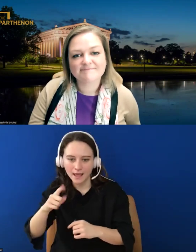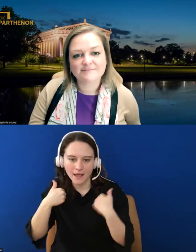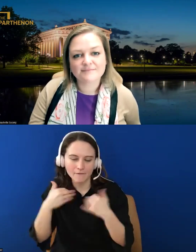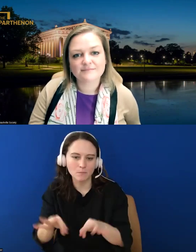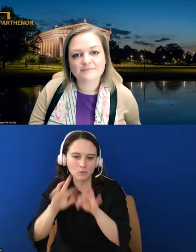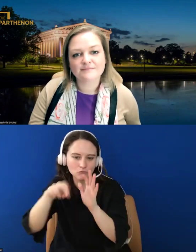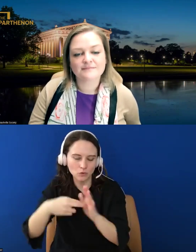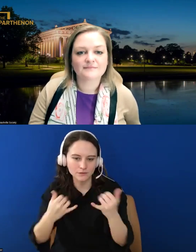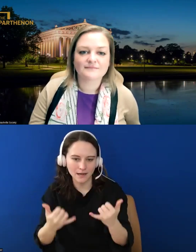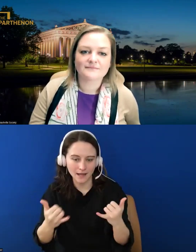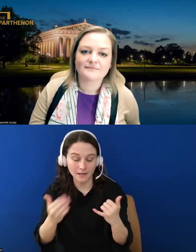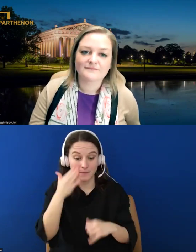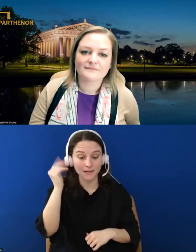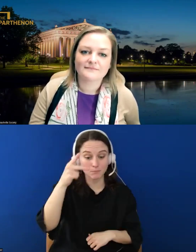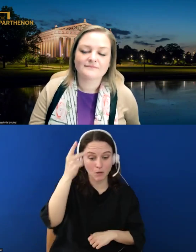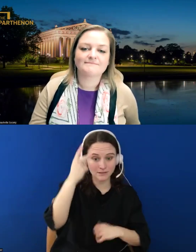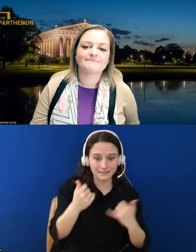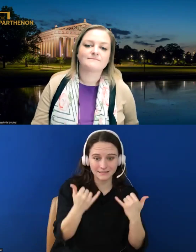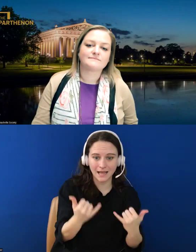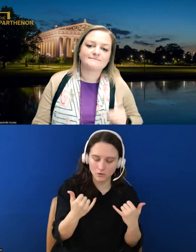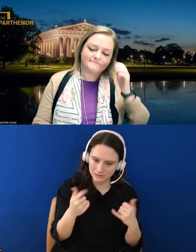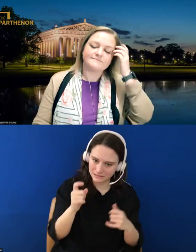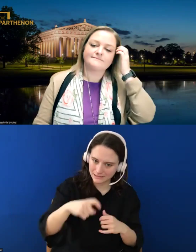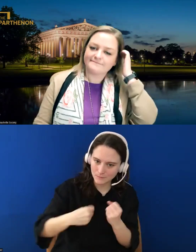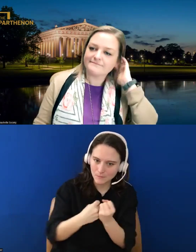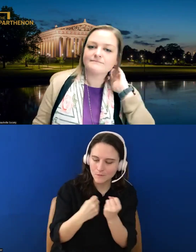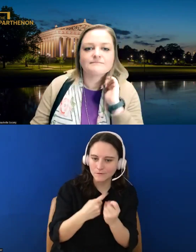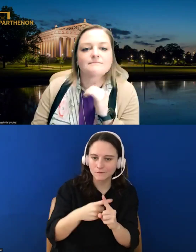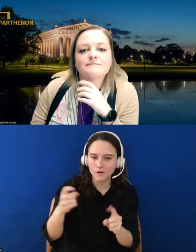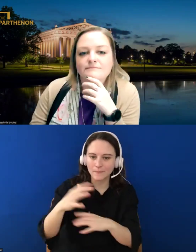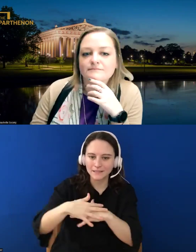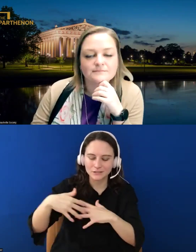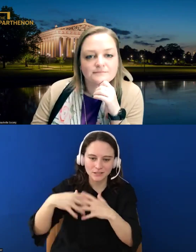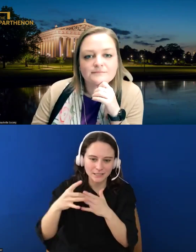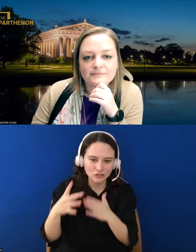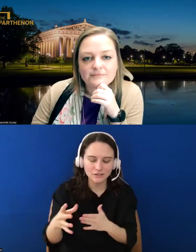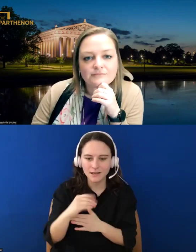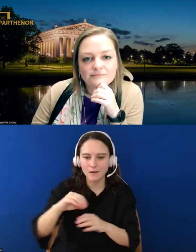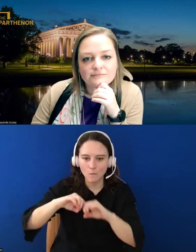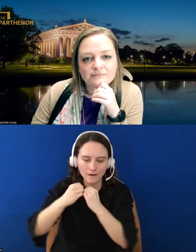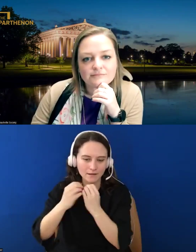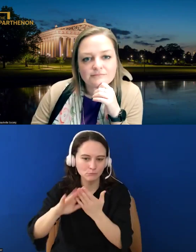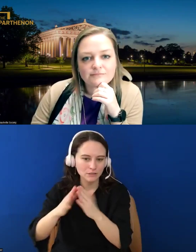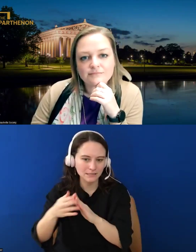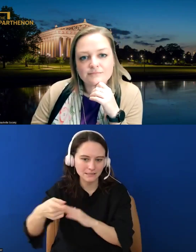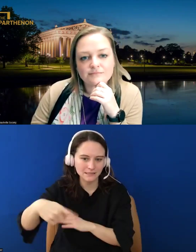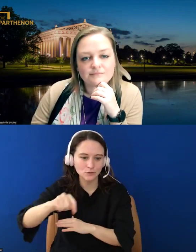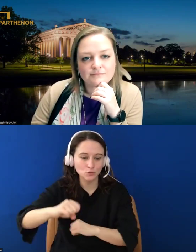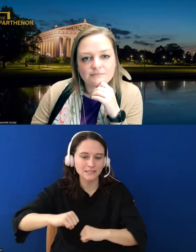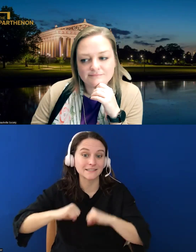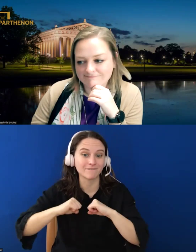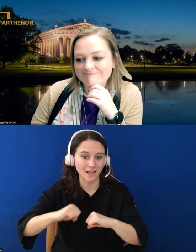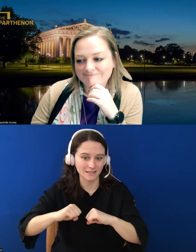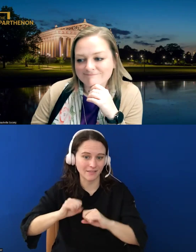politics now needs the support of indigenous leaders and communities, organized communities, to defend